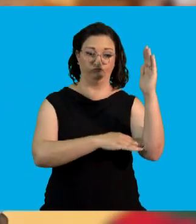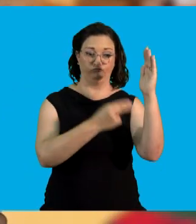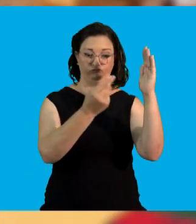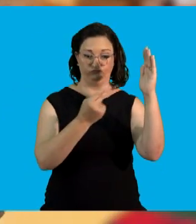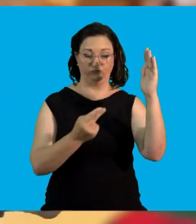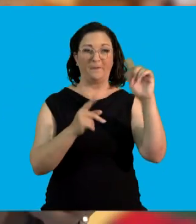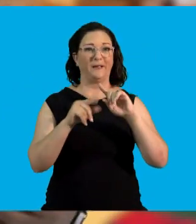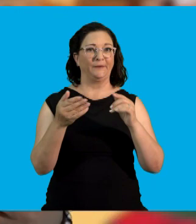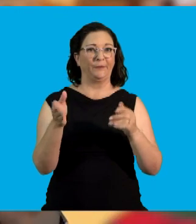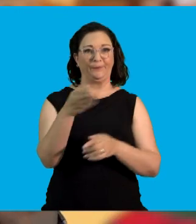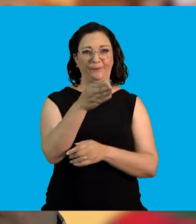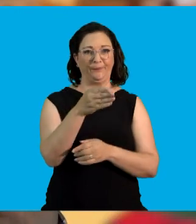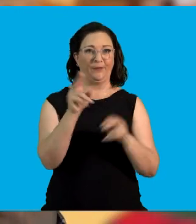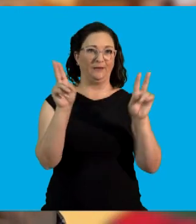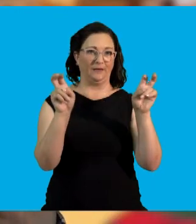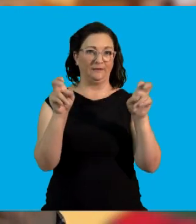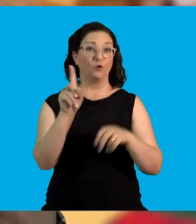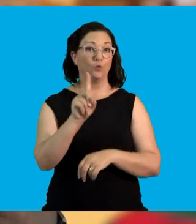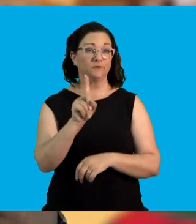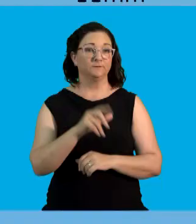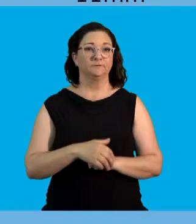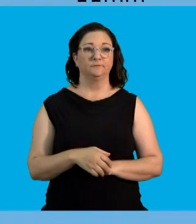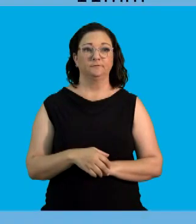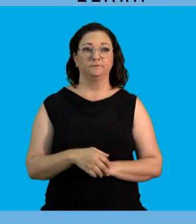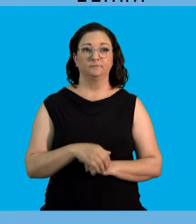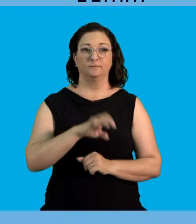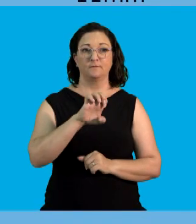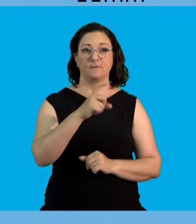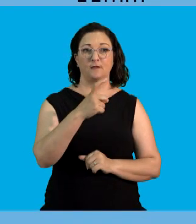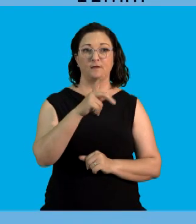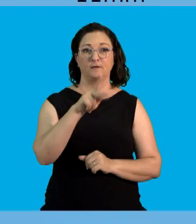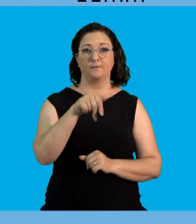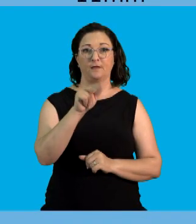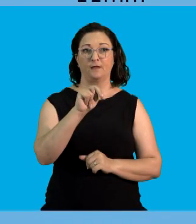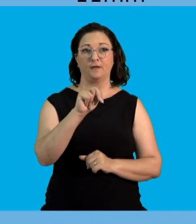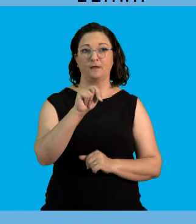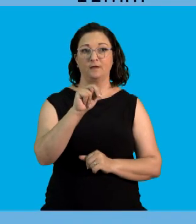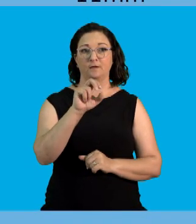complete, just missing the heading. So our heading for this graph is going to be expansion